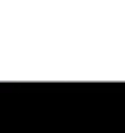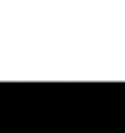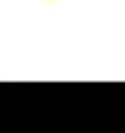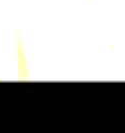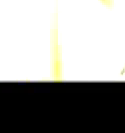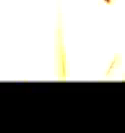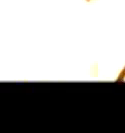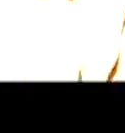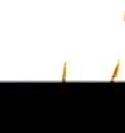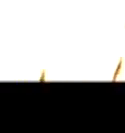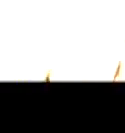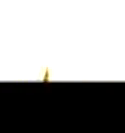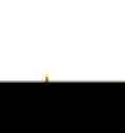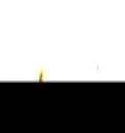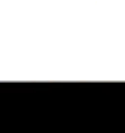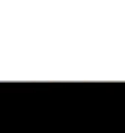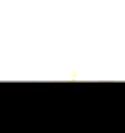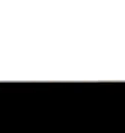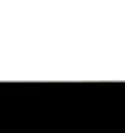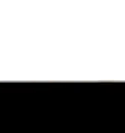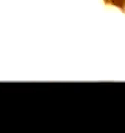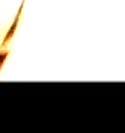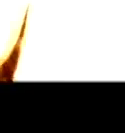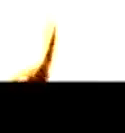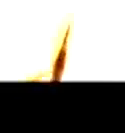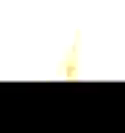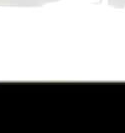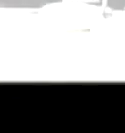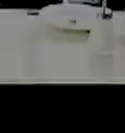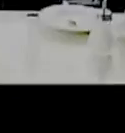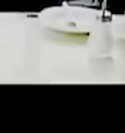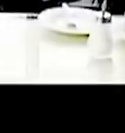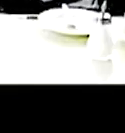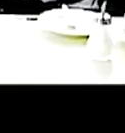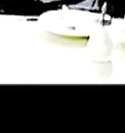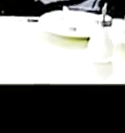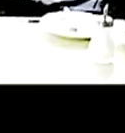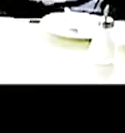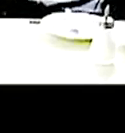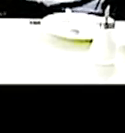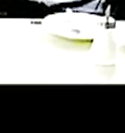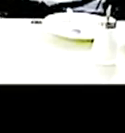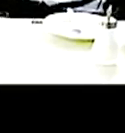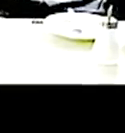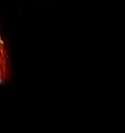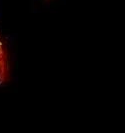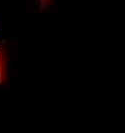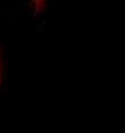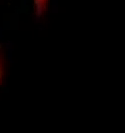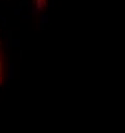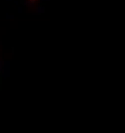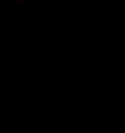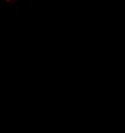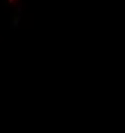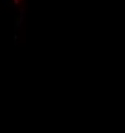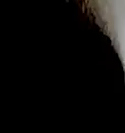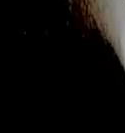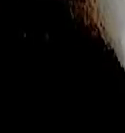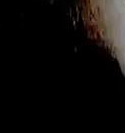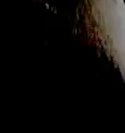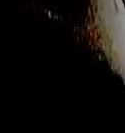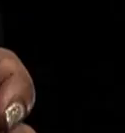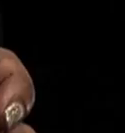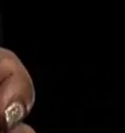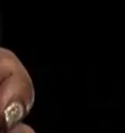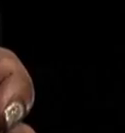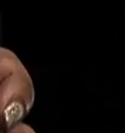disappear. I care for you much too much. And when you are near,